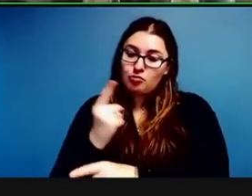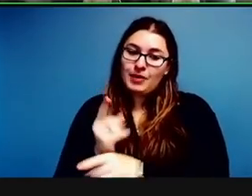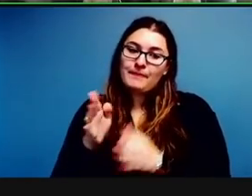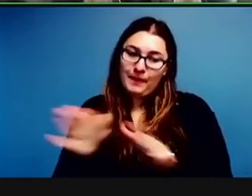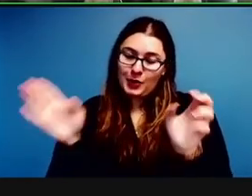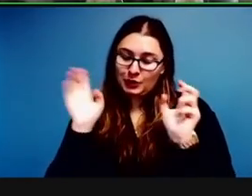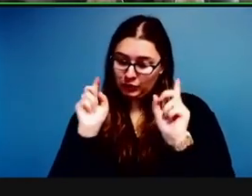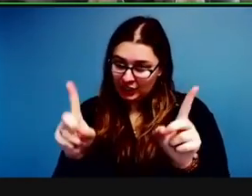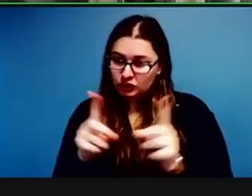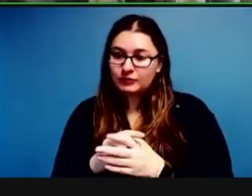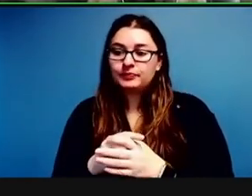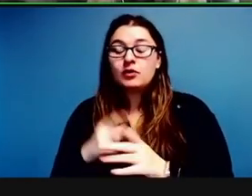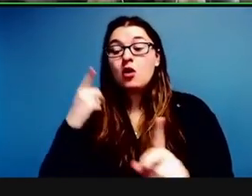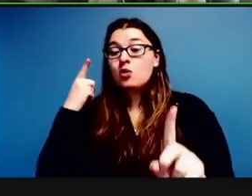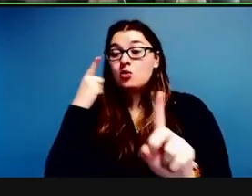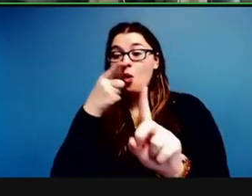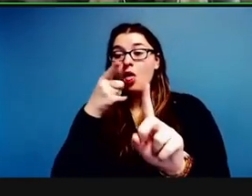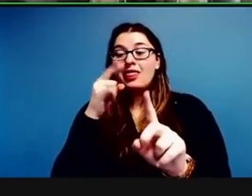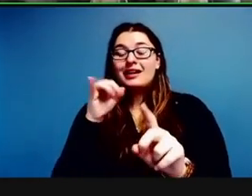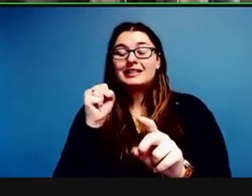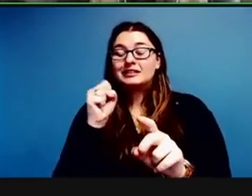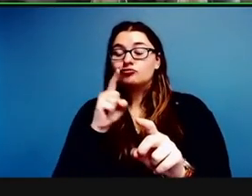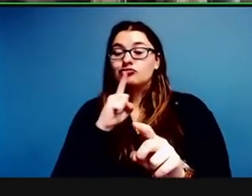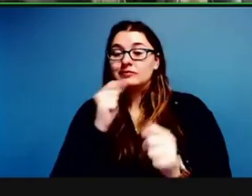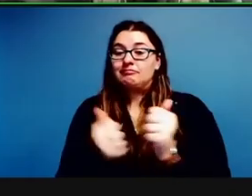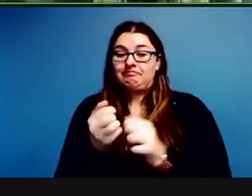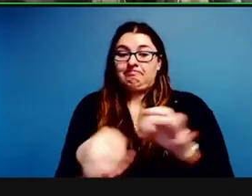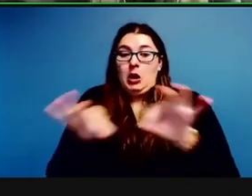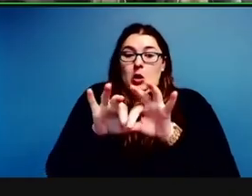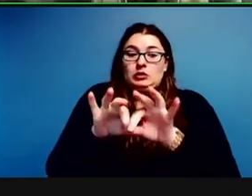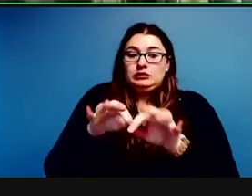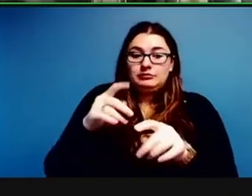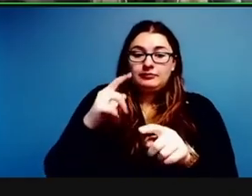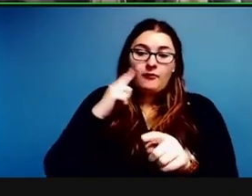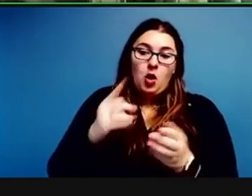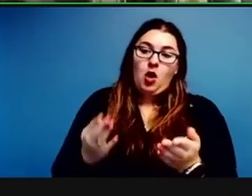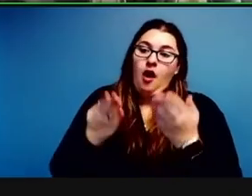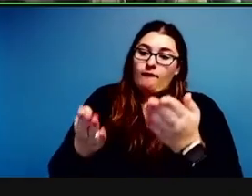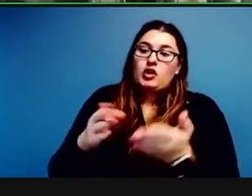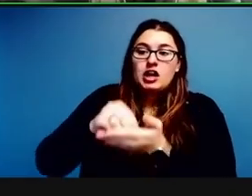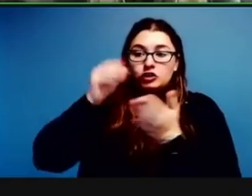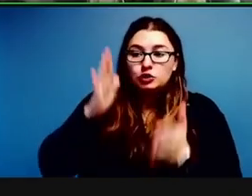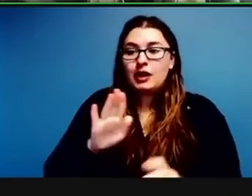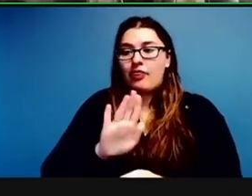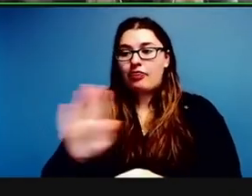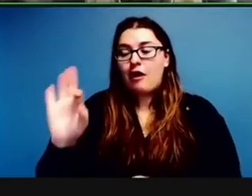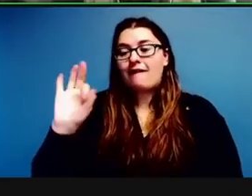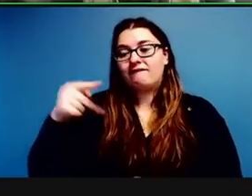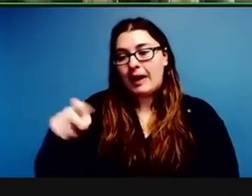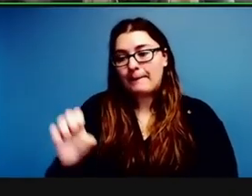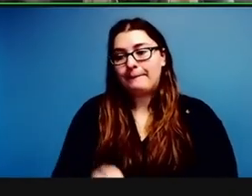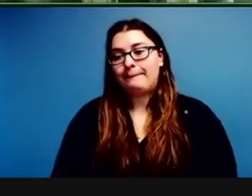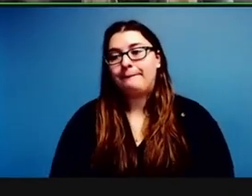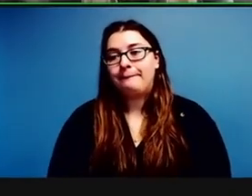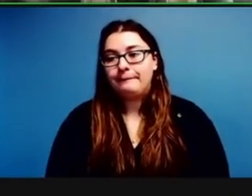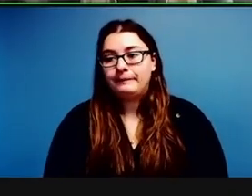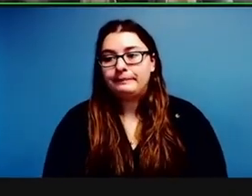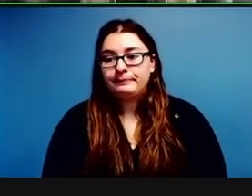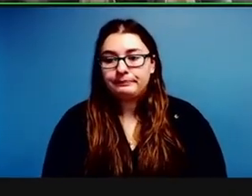education. Goals are the essential building blocks for offering a student their FAPE.